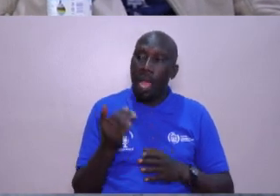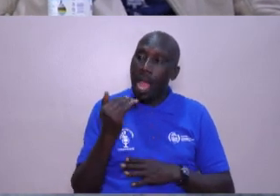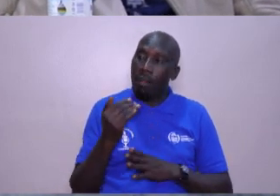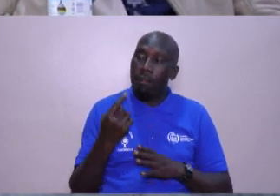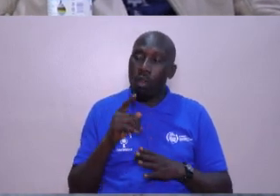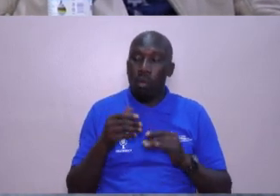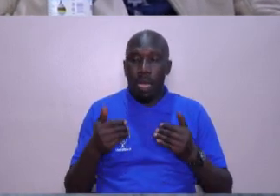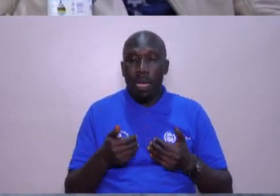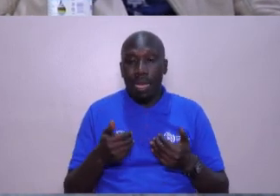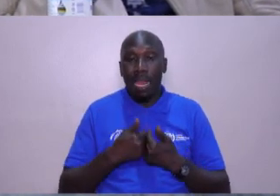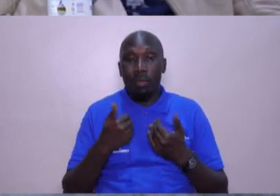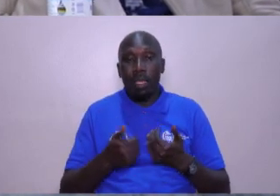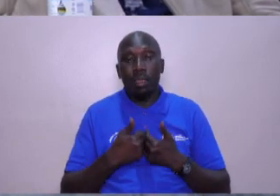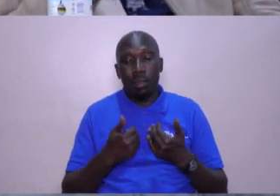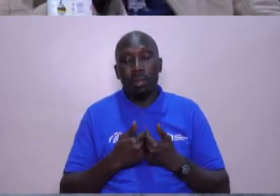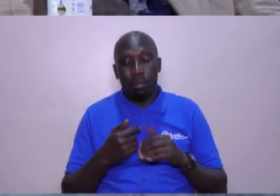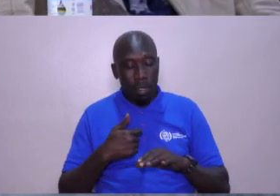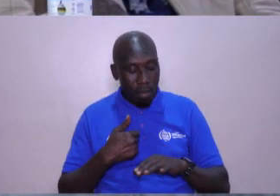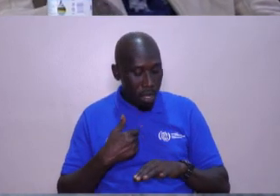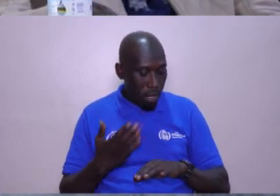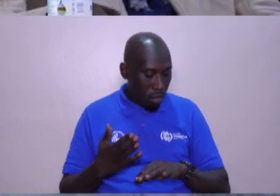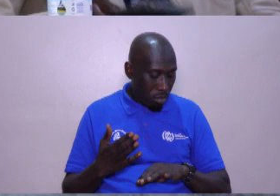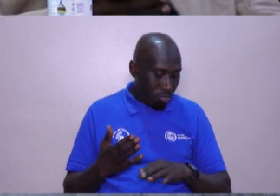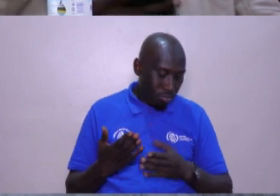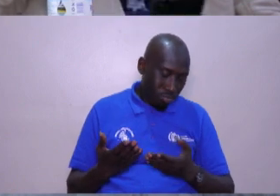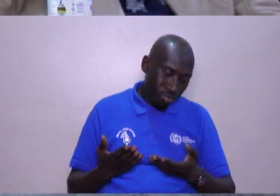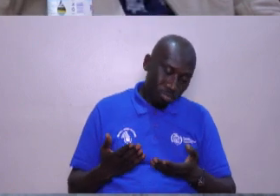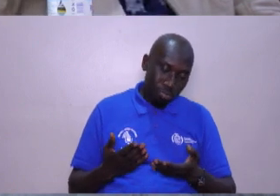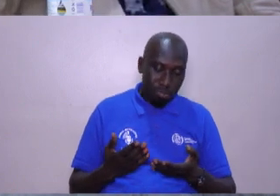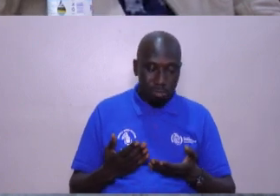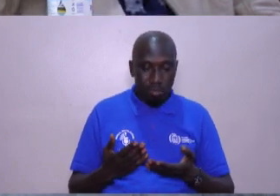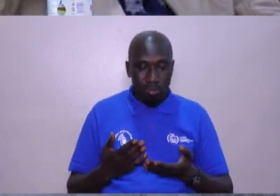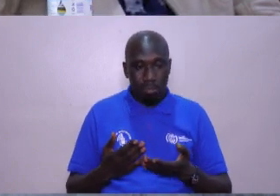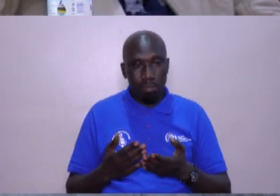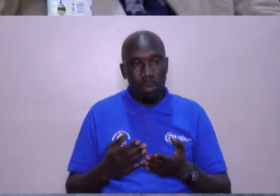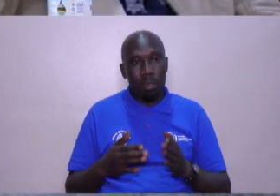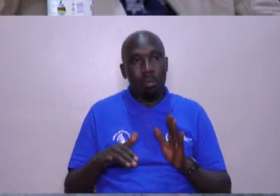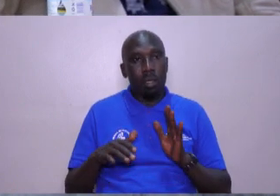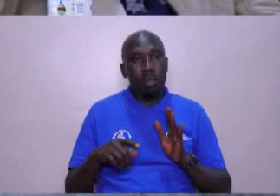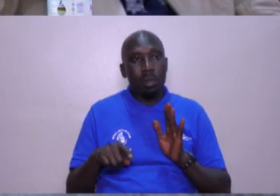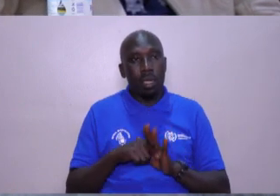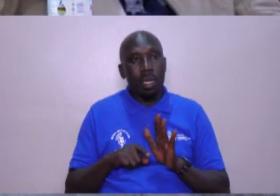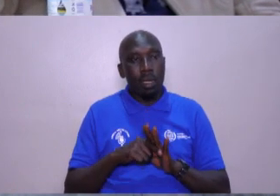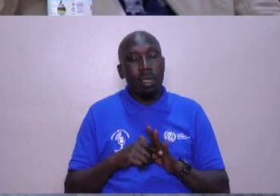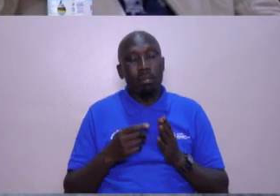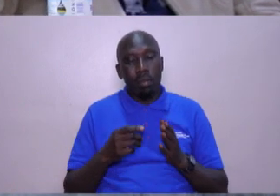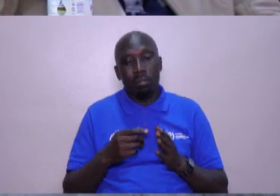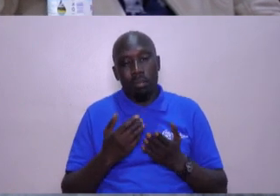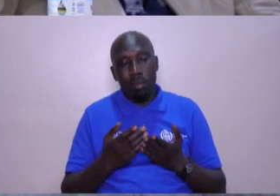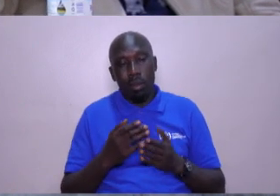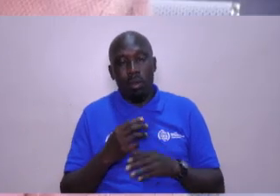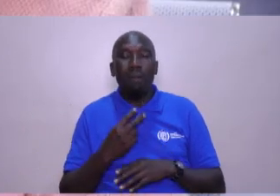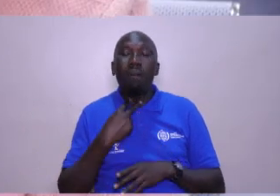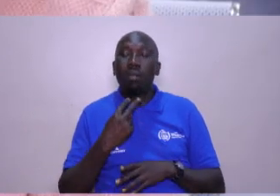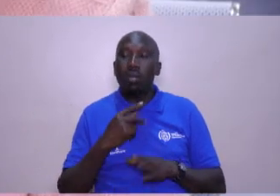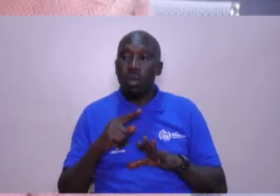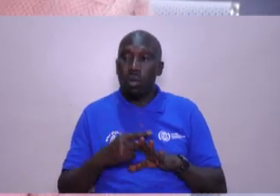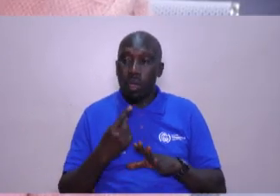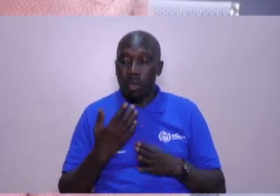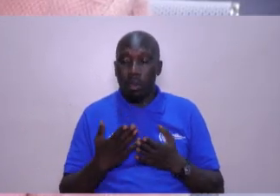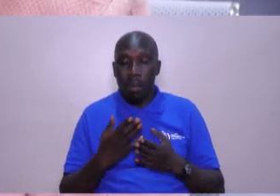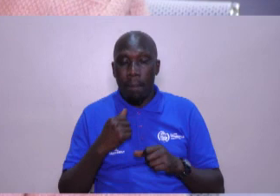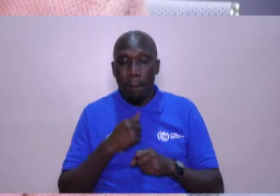clarification, I'm not meaning that we change this animations to audiobooks. No. And also when we are